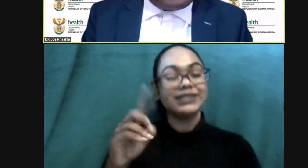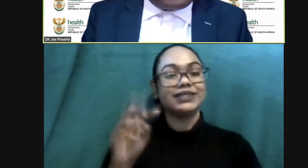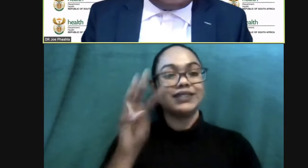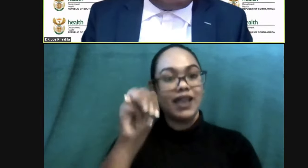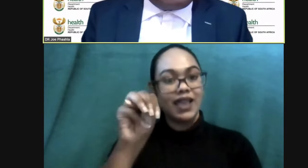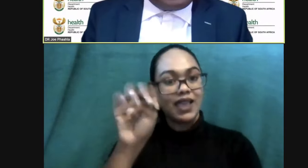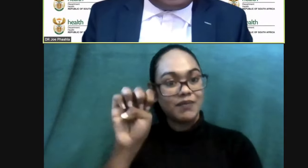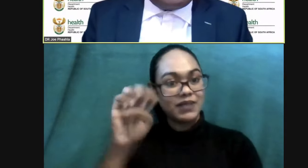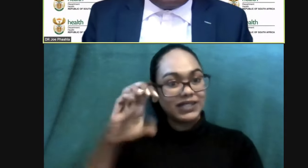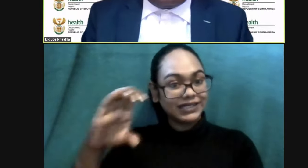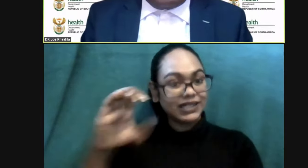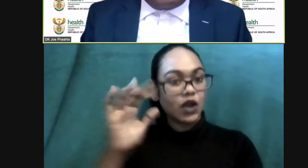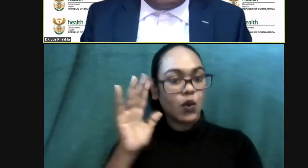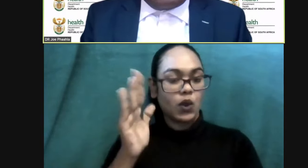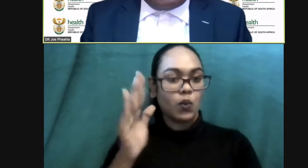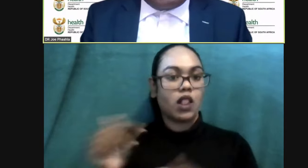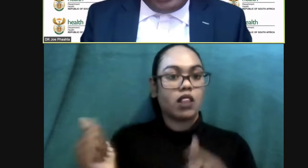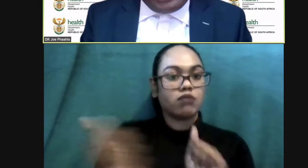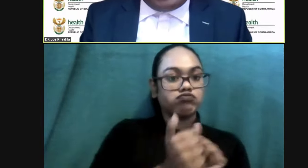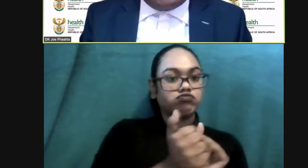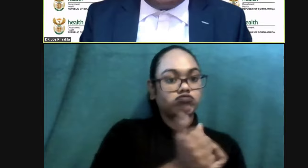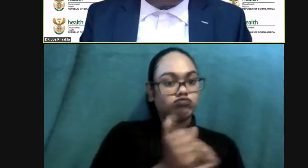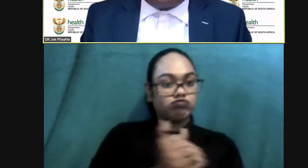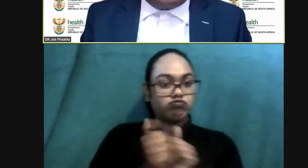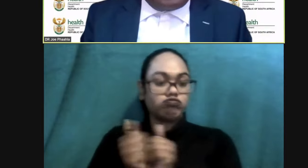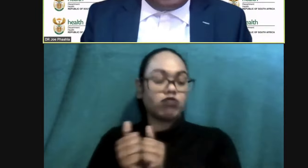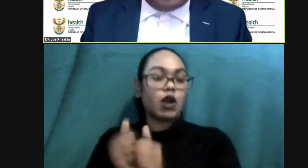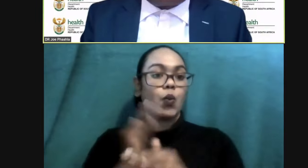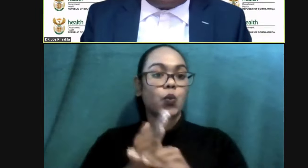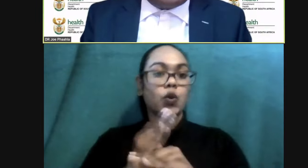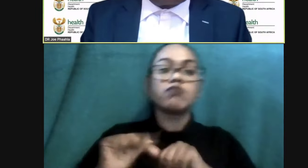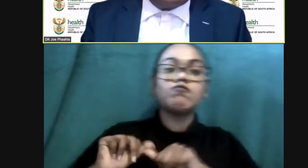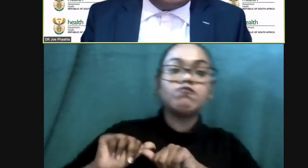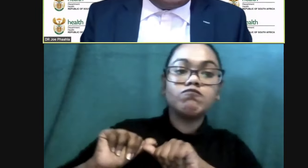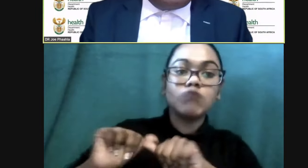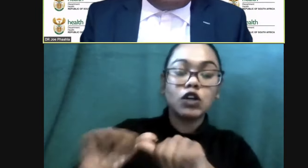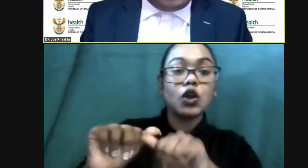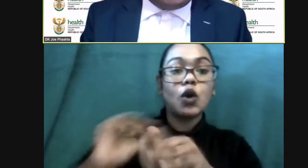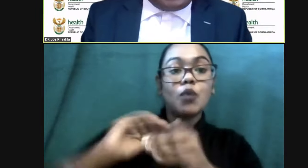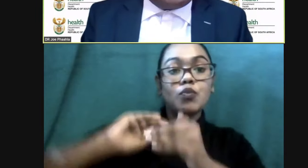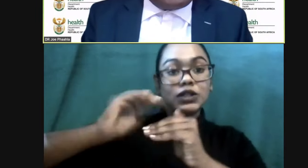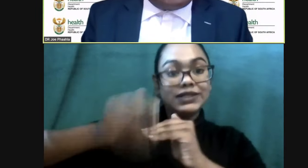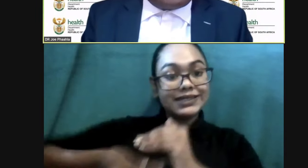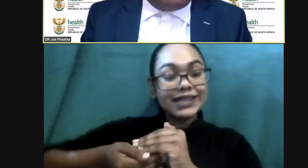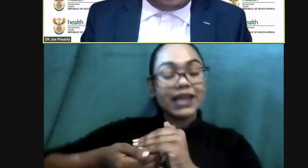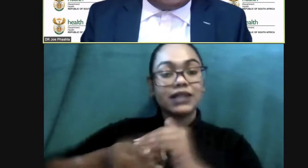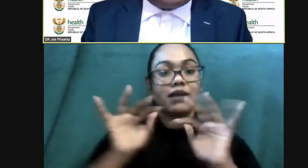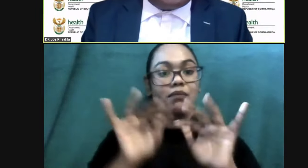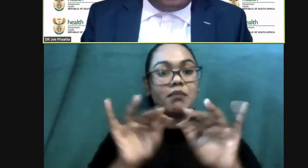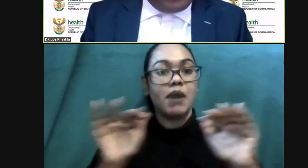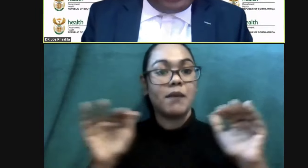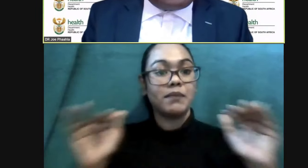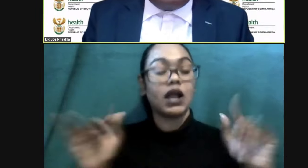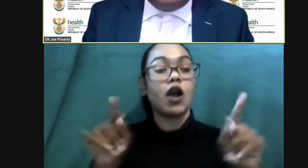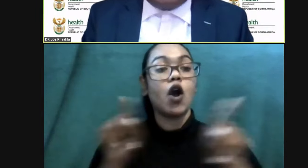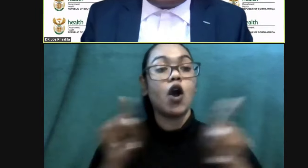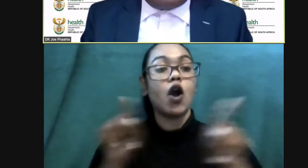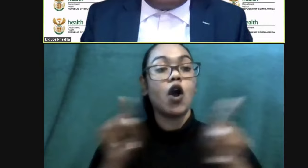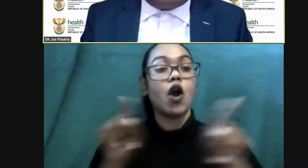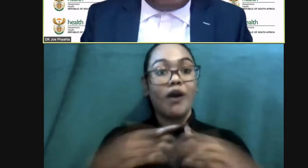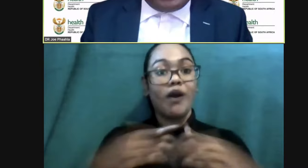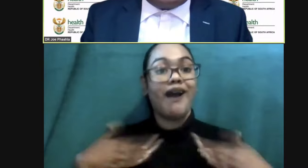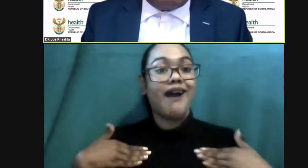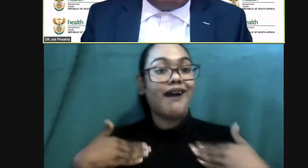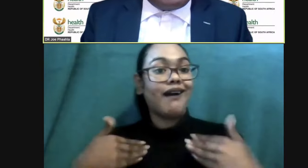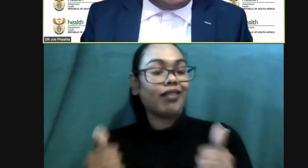to protect the public. And again, we want to thank our frontline healthcare workers. When news